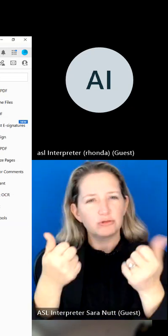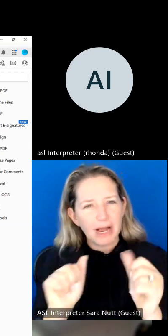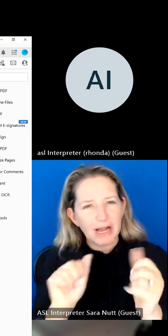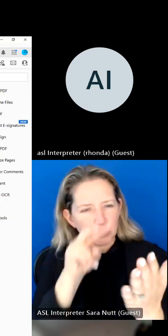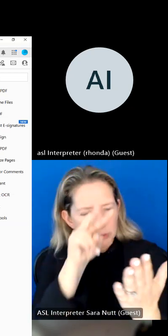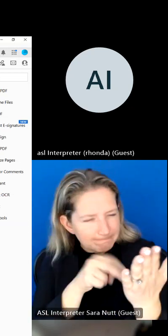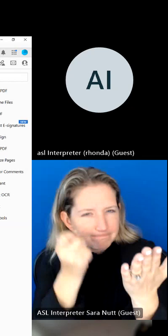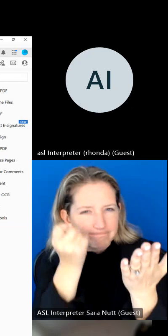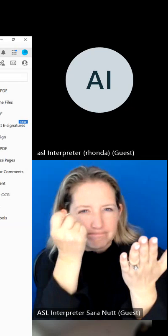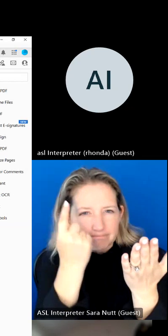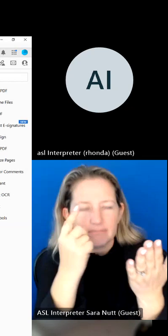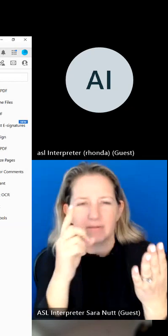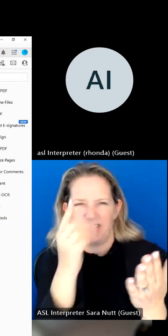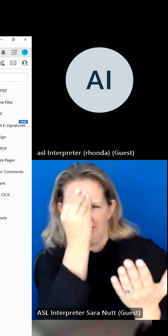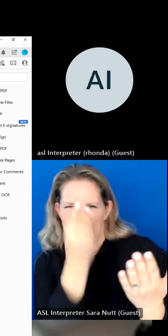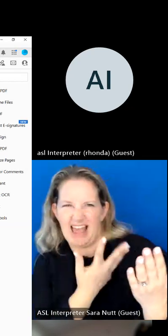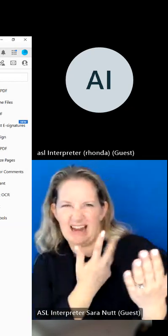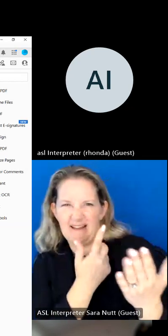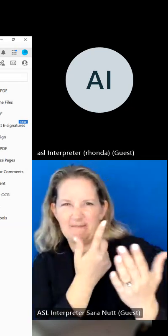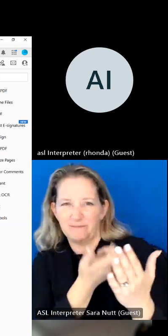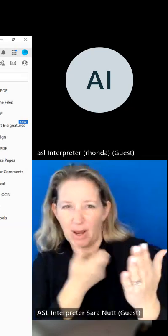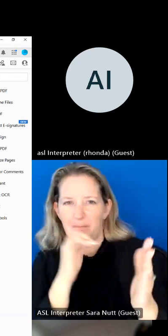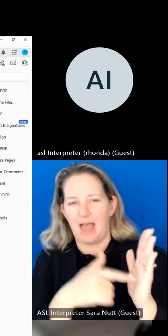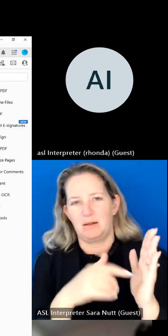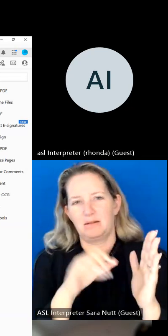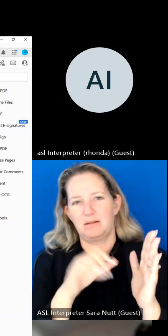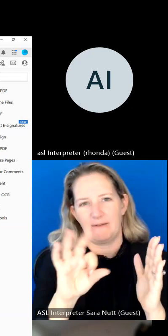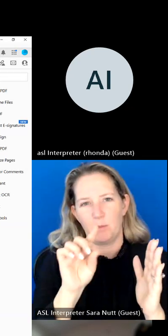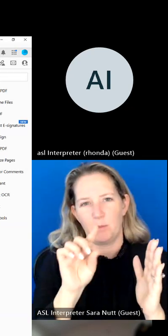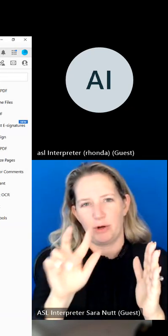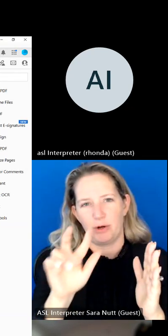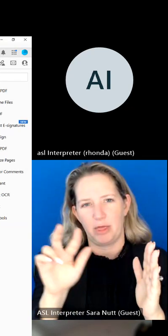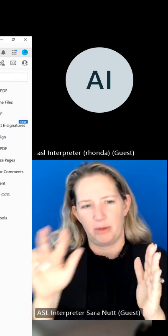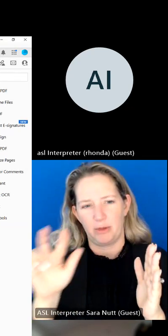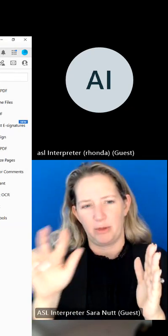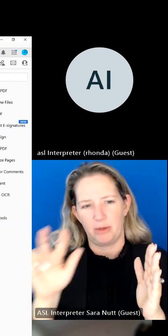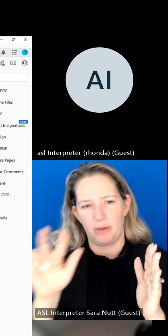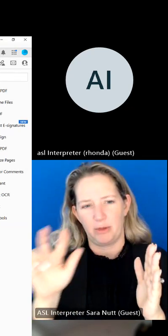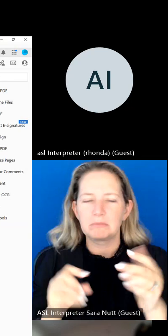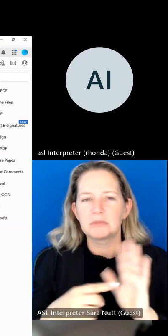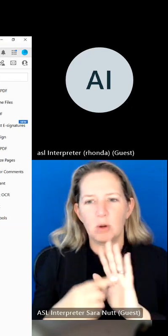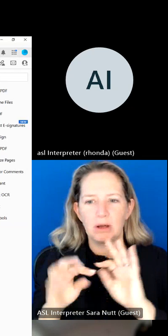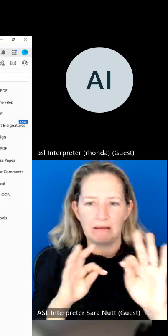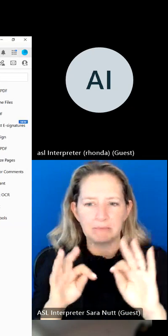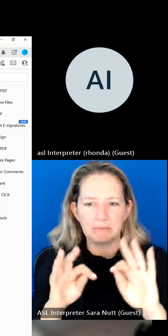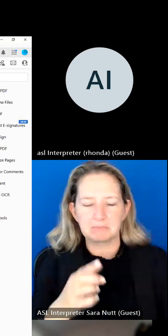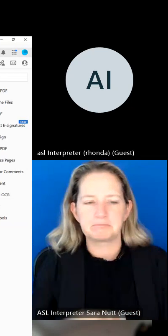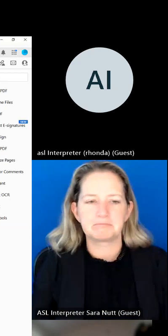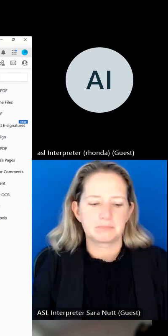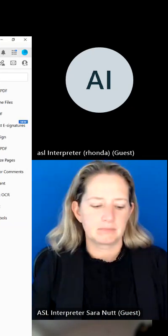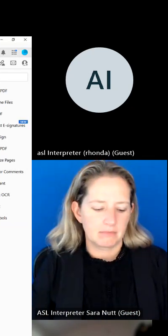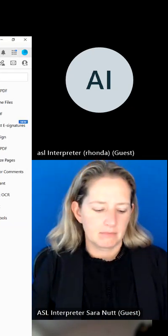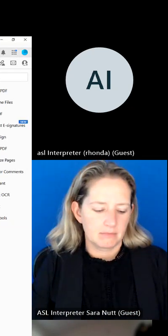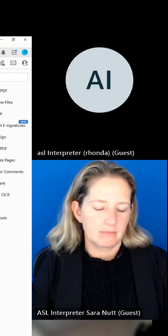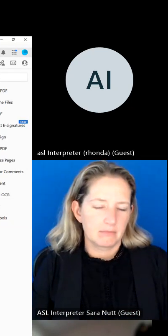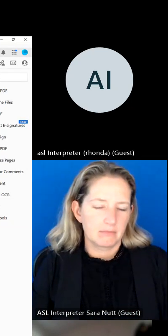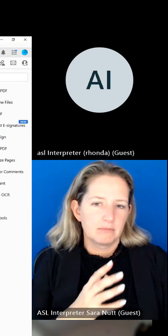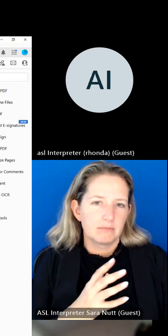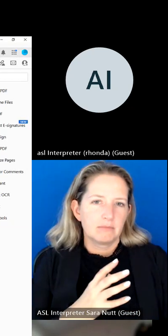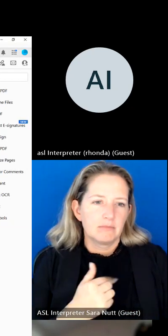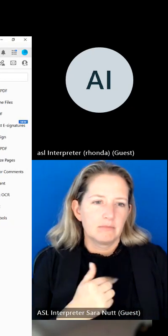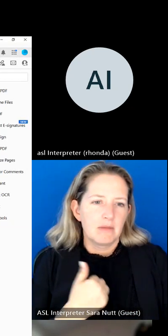So then I'm going to take a minute and also show you the actual, I've